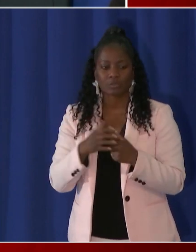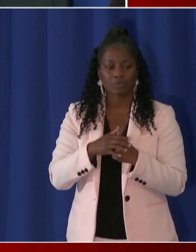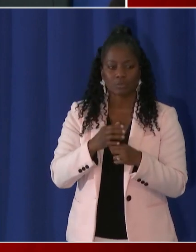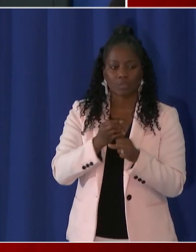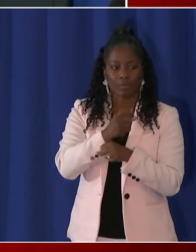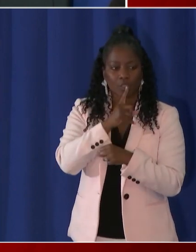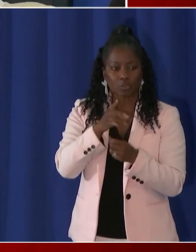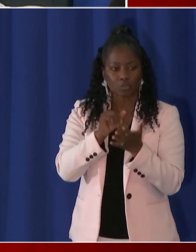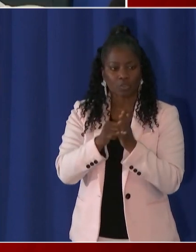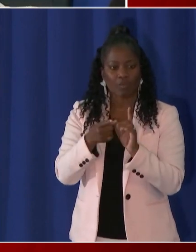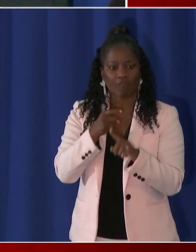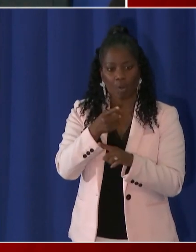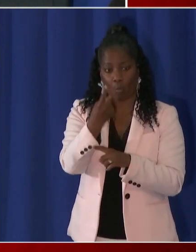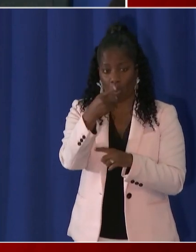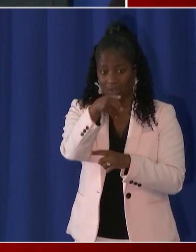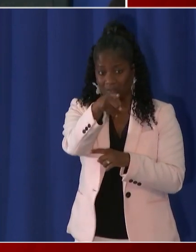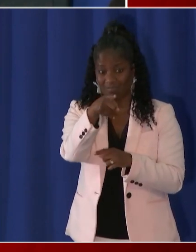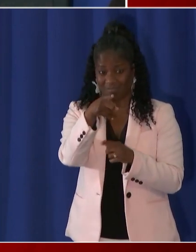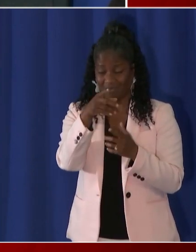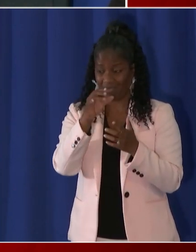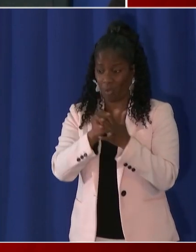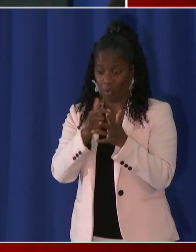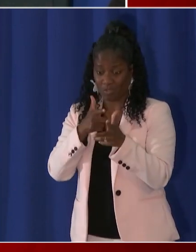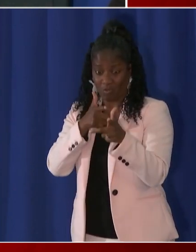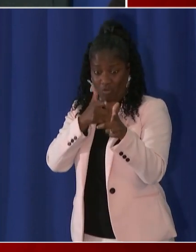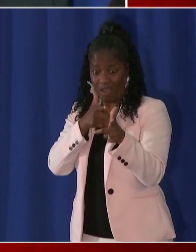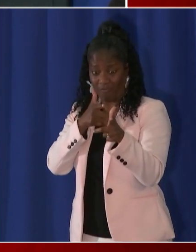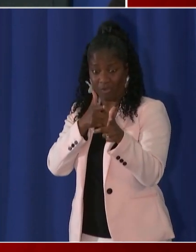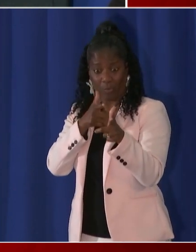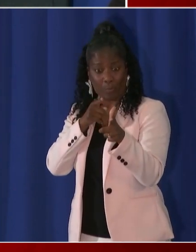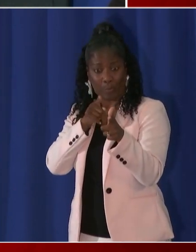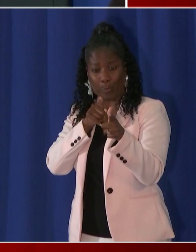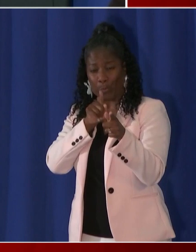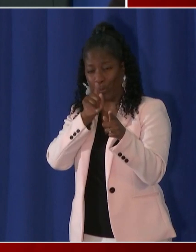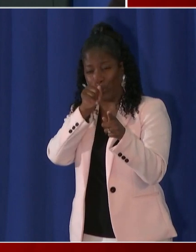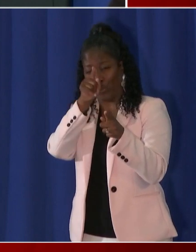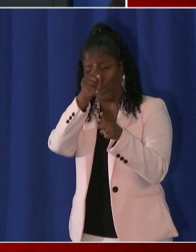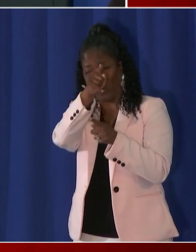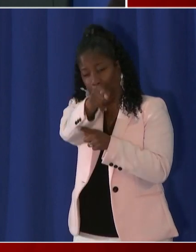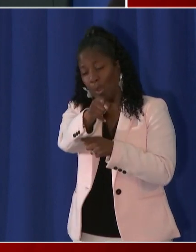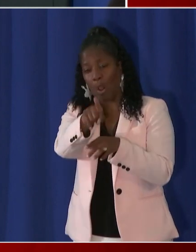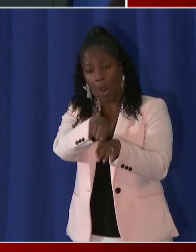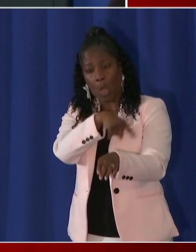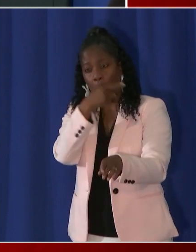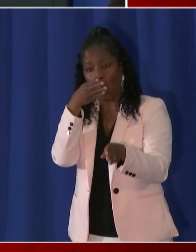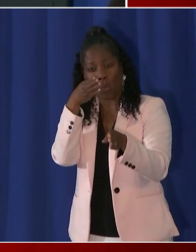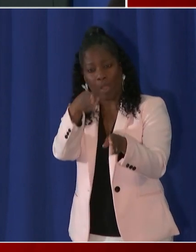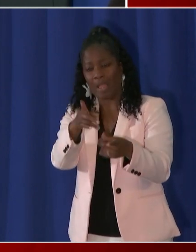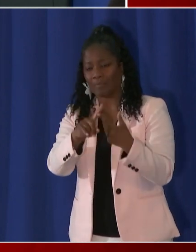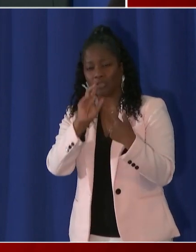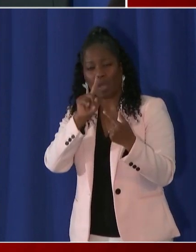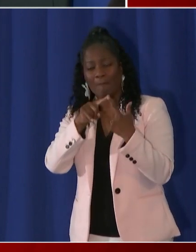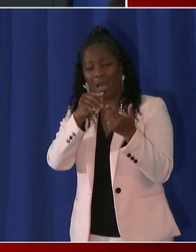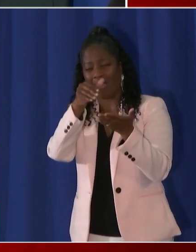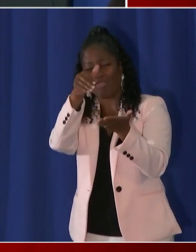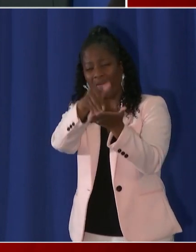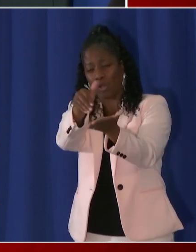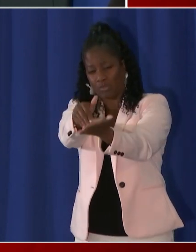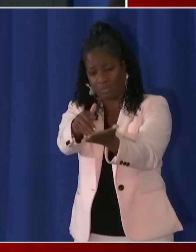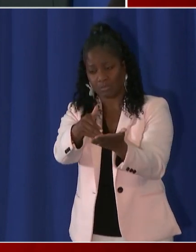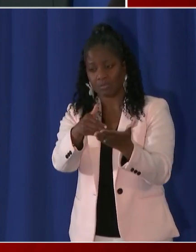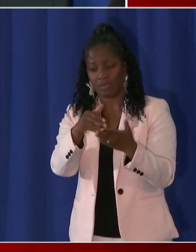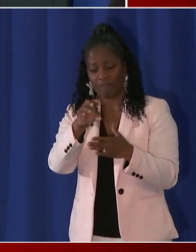of a round fired from one of these rifles can go a very long way. I'm talking about thousands of